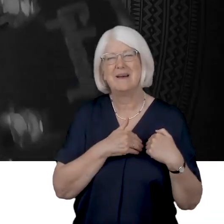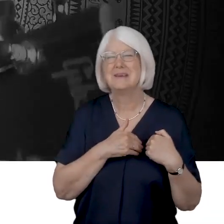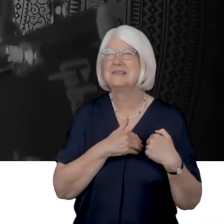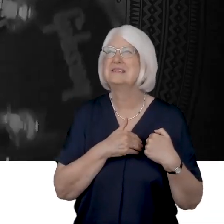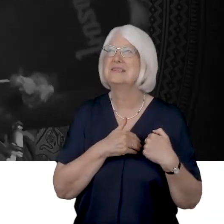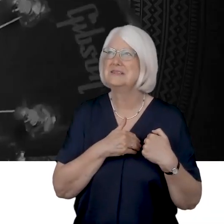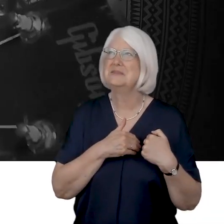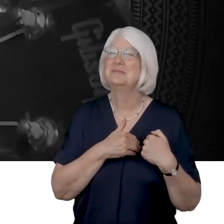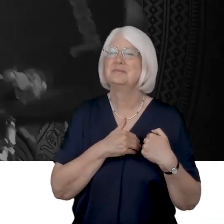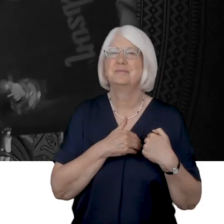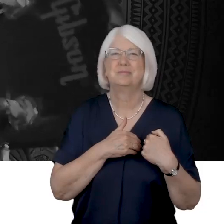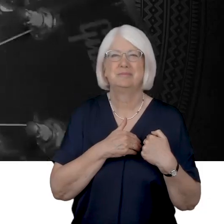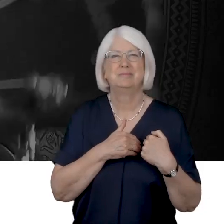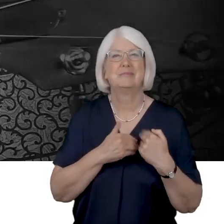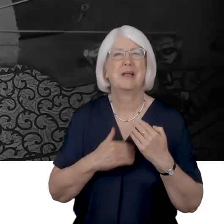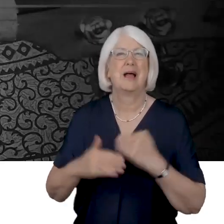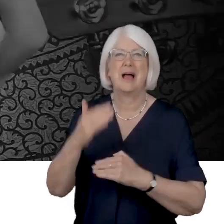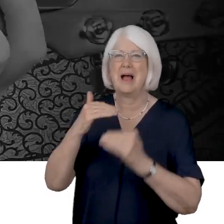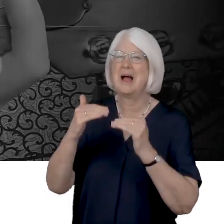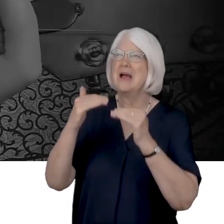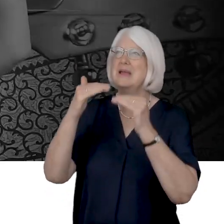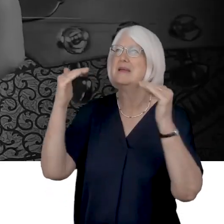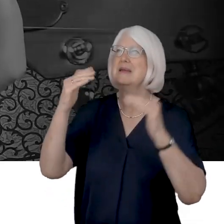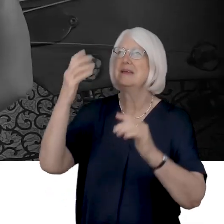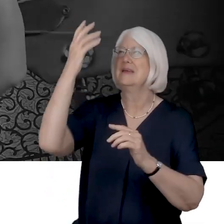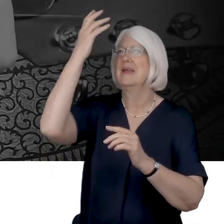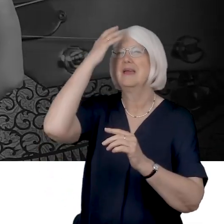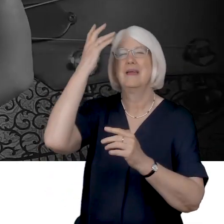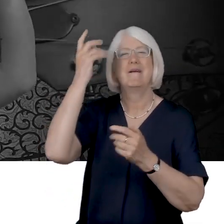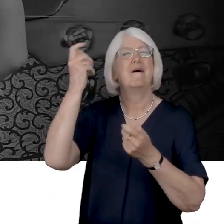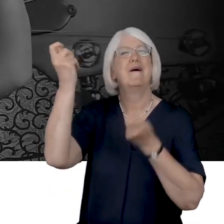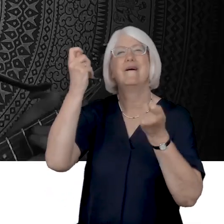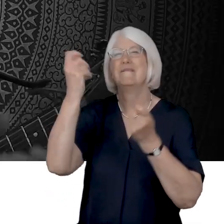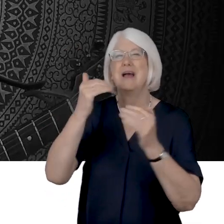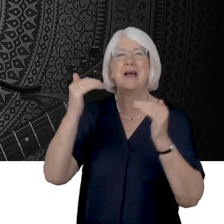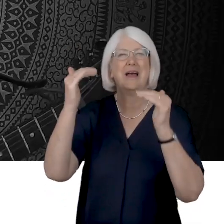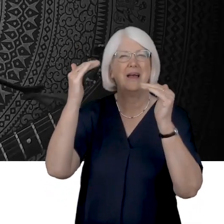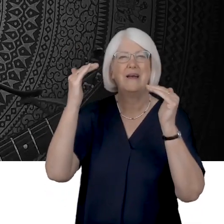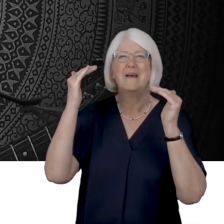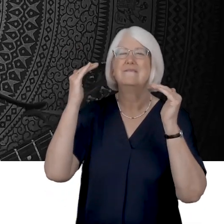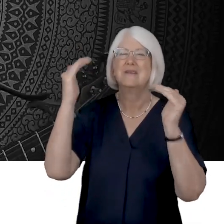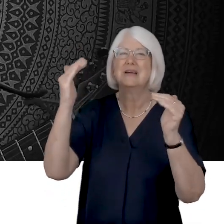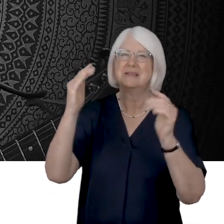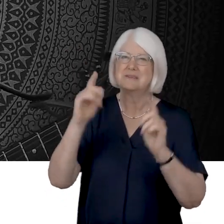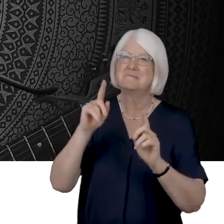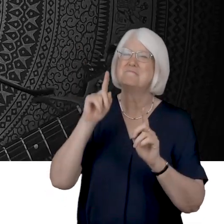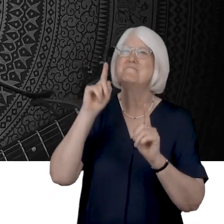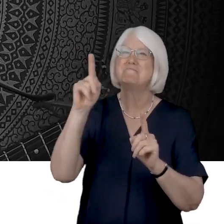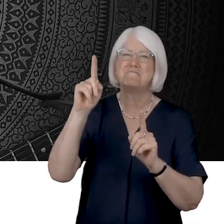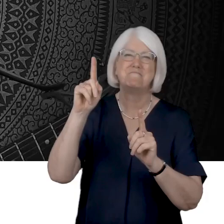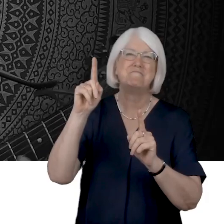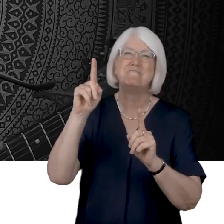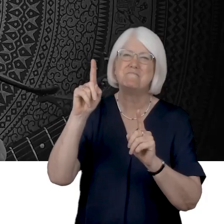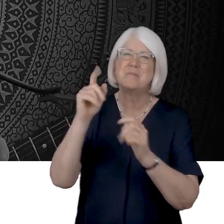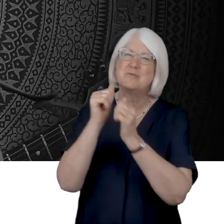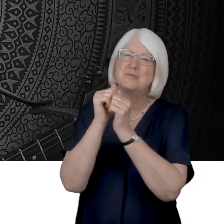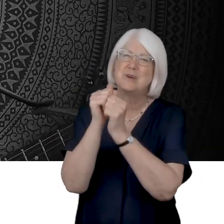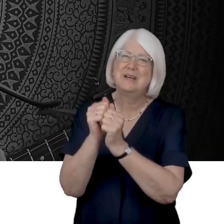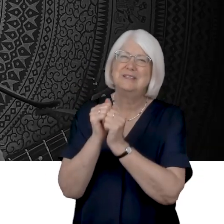my heart. O high King of heaven,